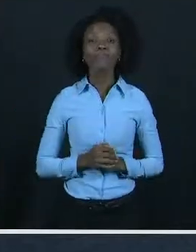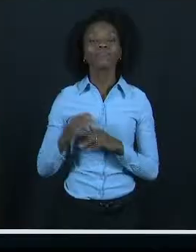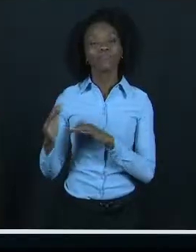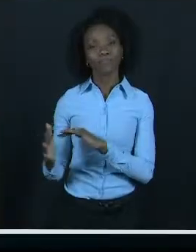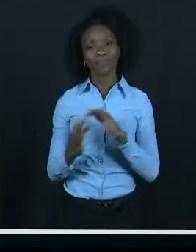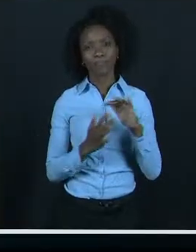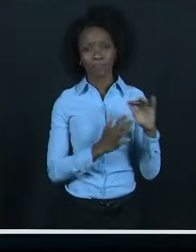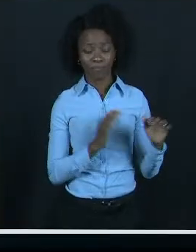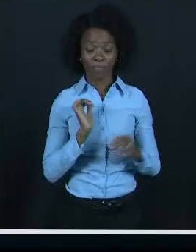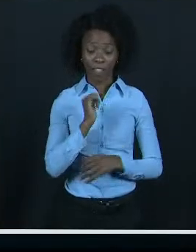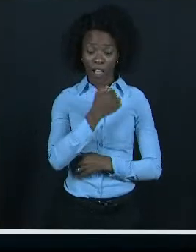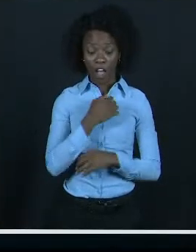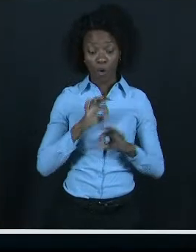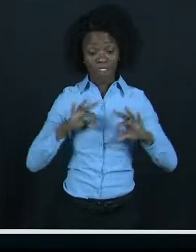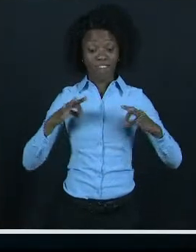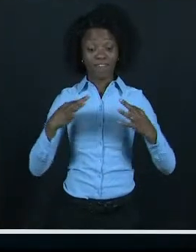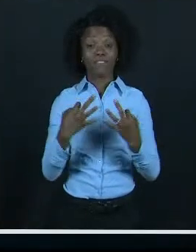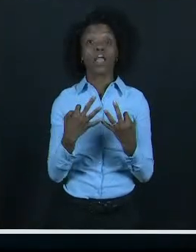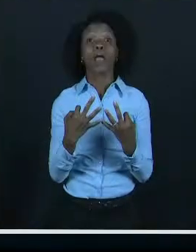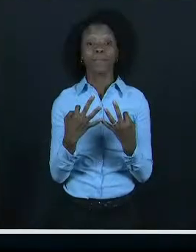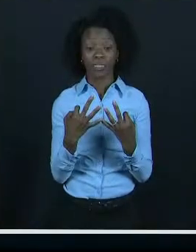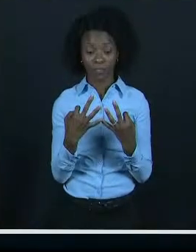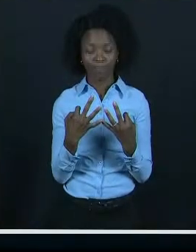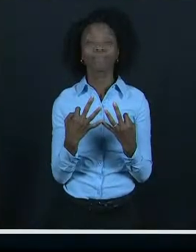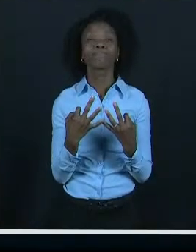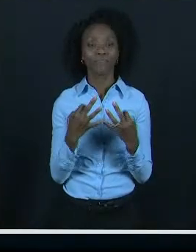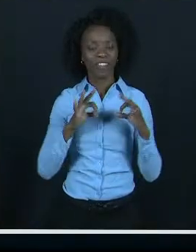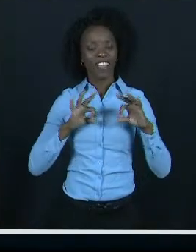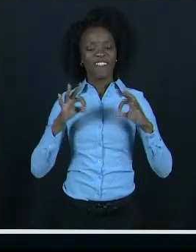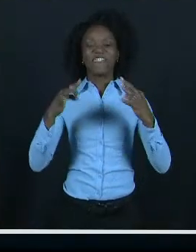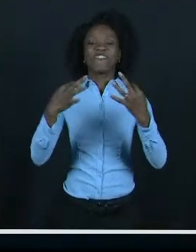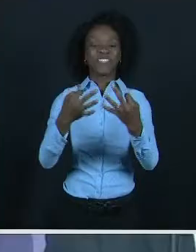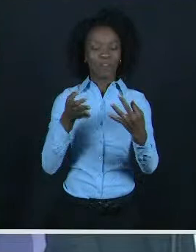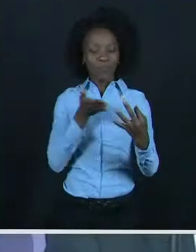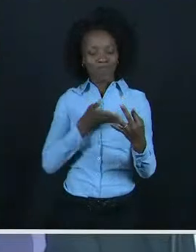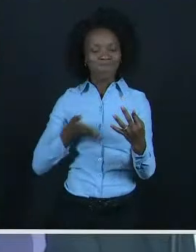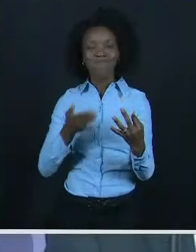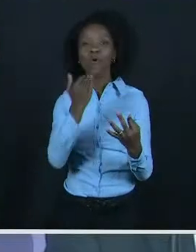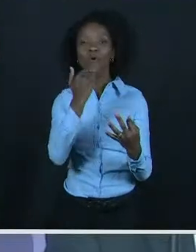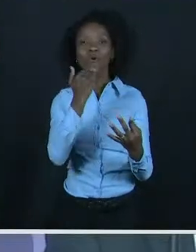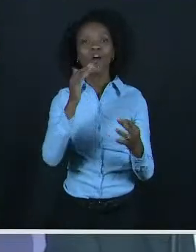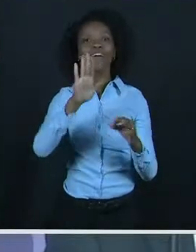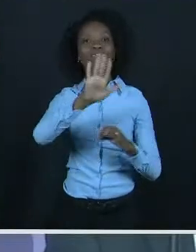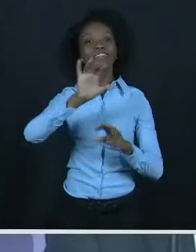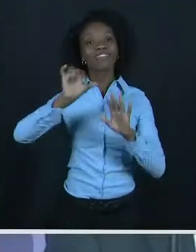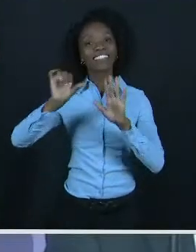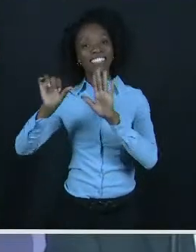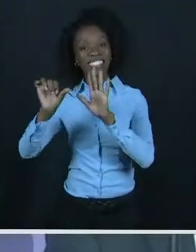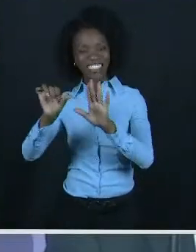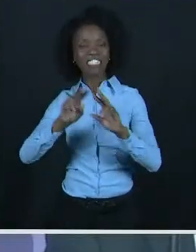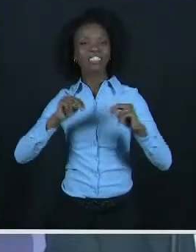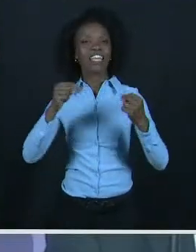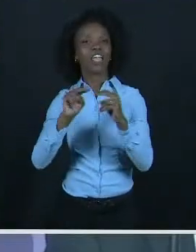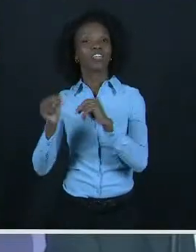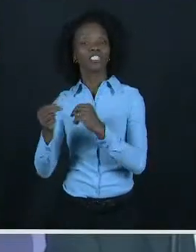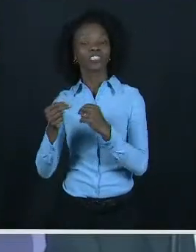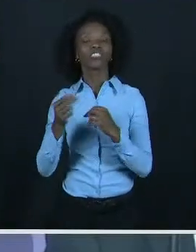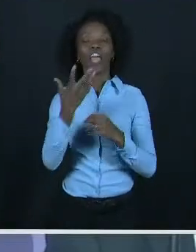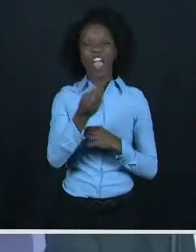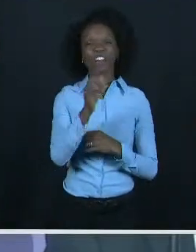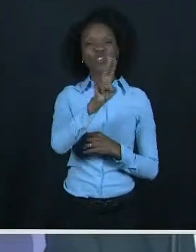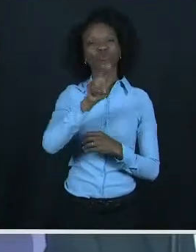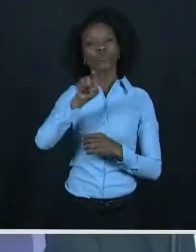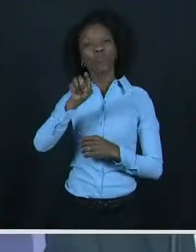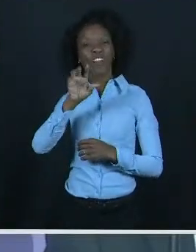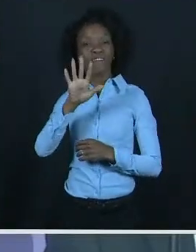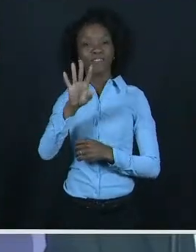Our family is a family of 56 nations with 2.5 billion people, 60% of whom are under